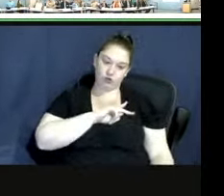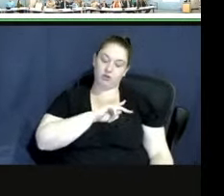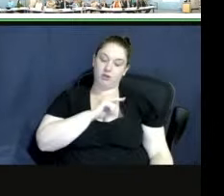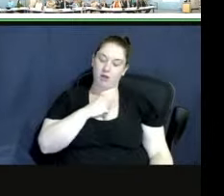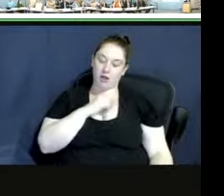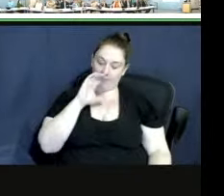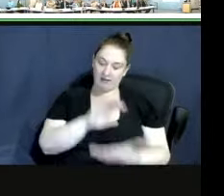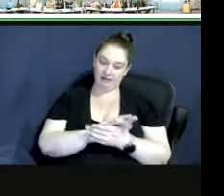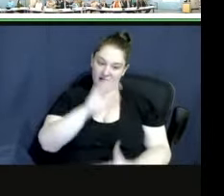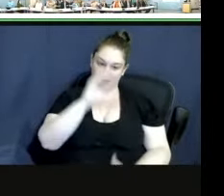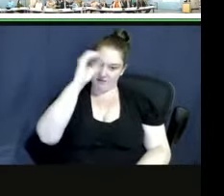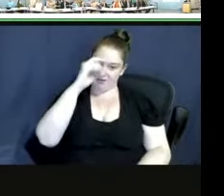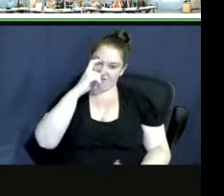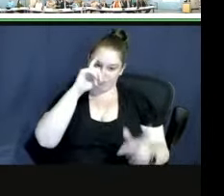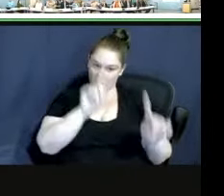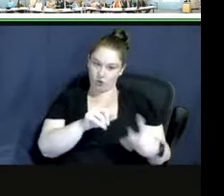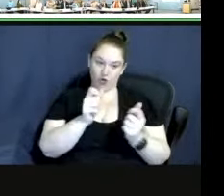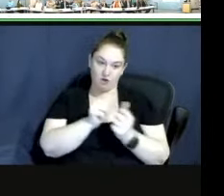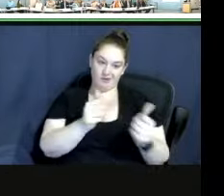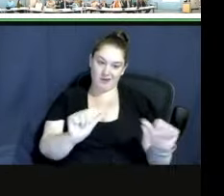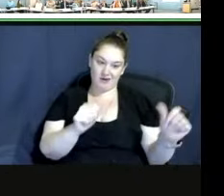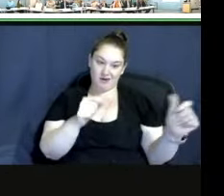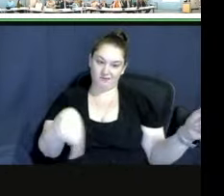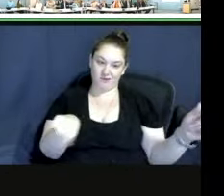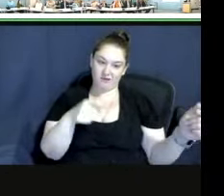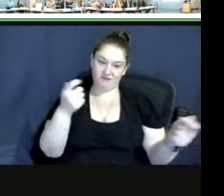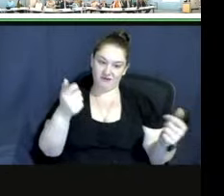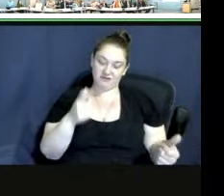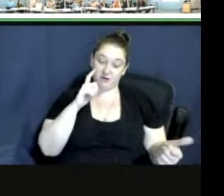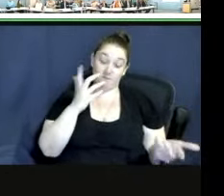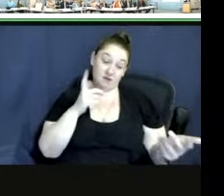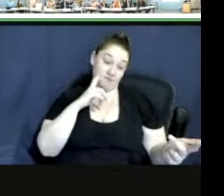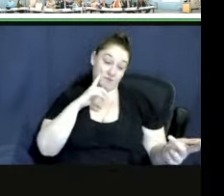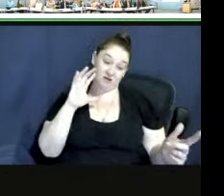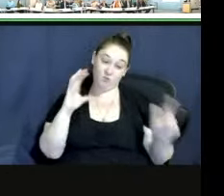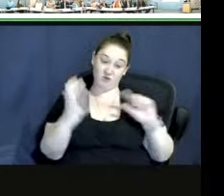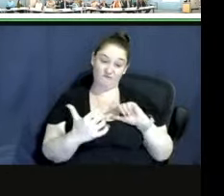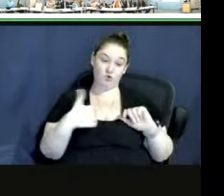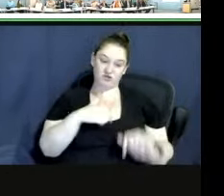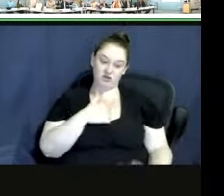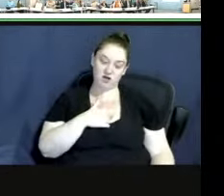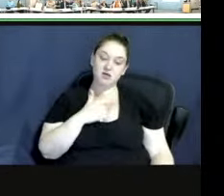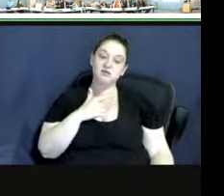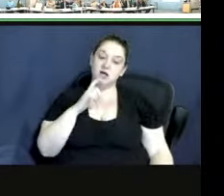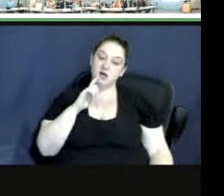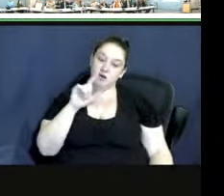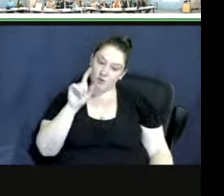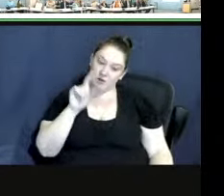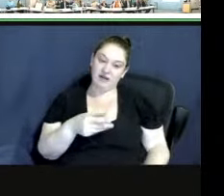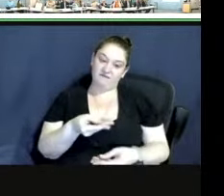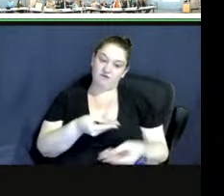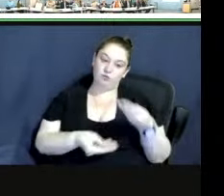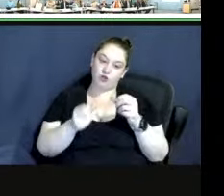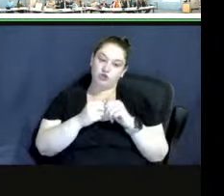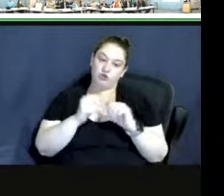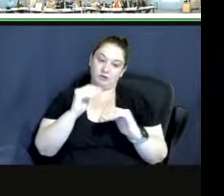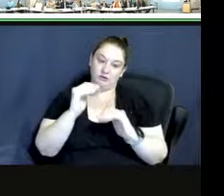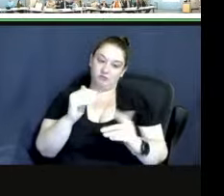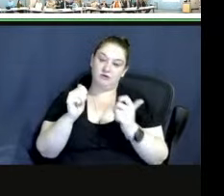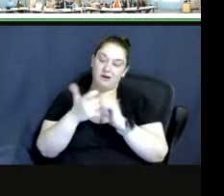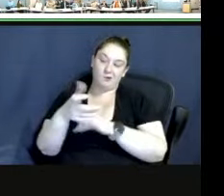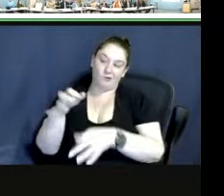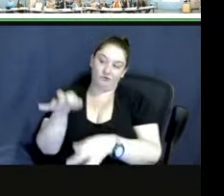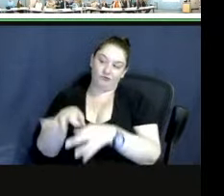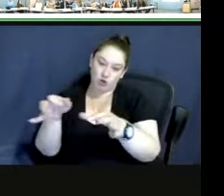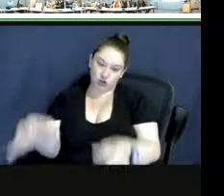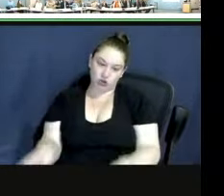opinion, didn't agree with any of these cuts. But these cuts may be forced upon us, and we will have to budget within the constraints as the voters determine